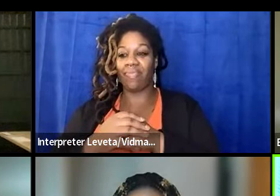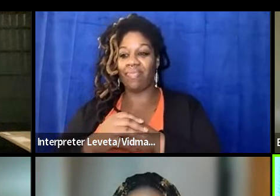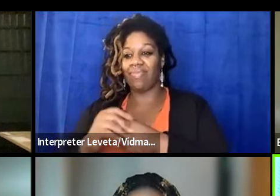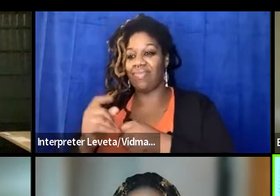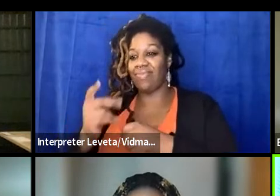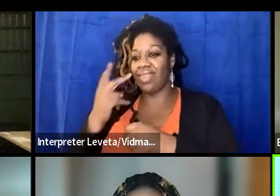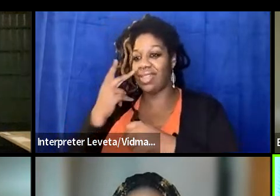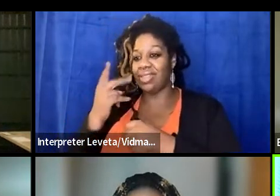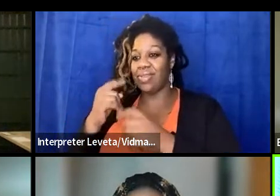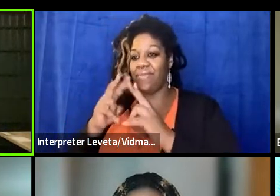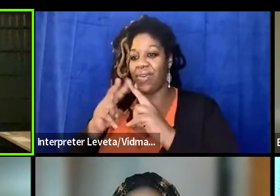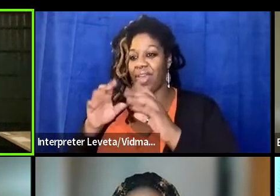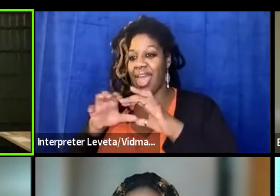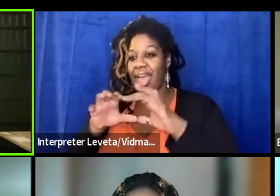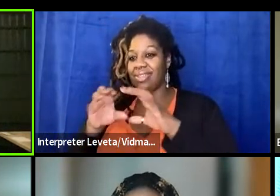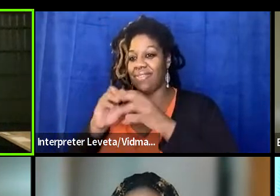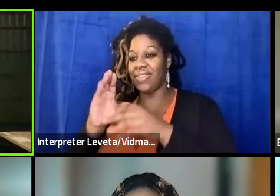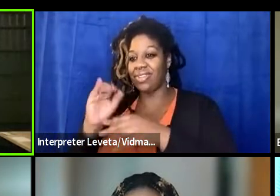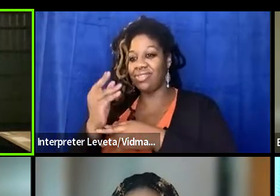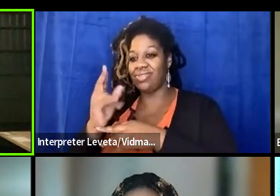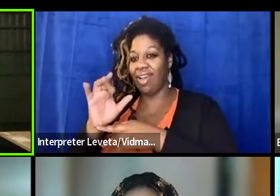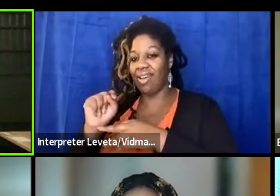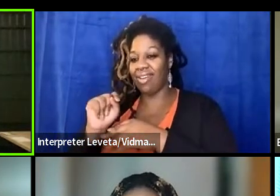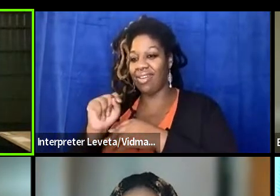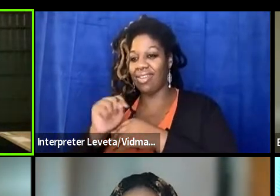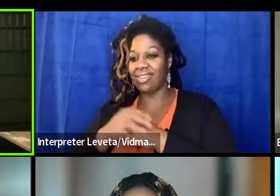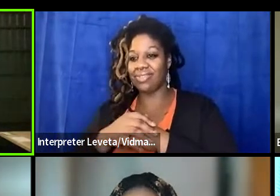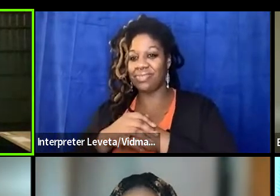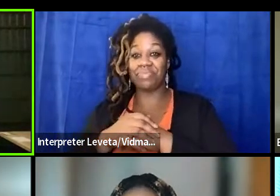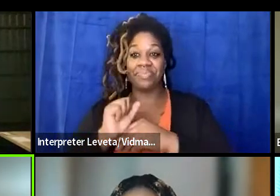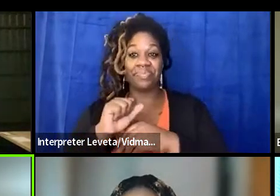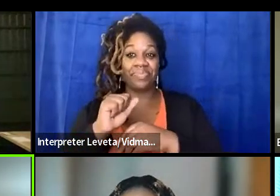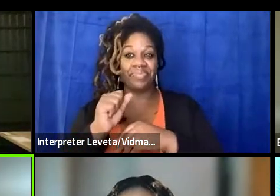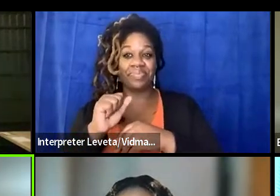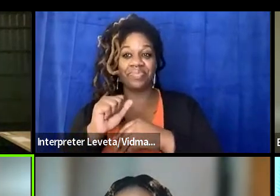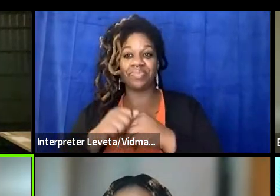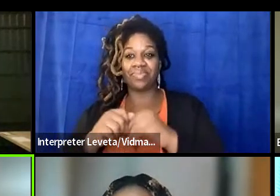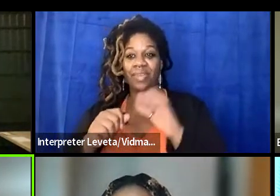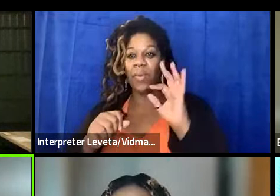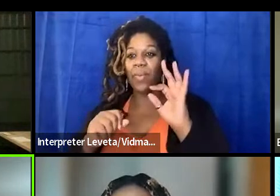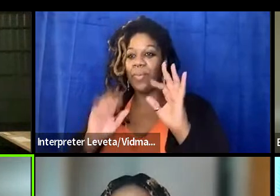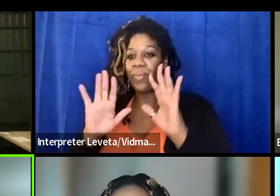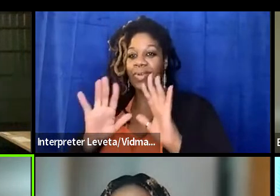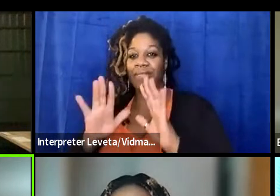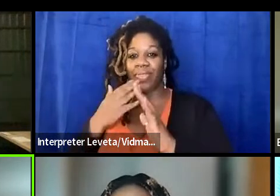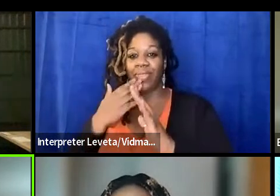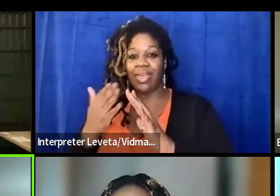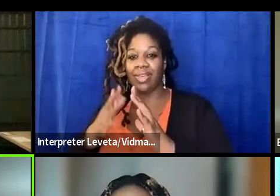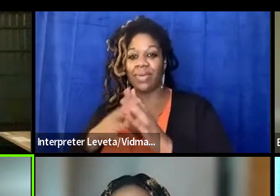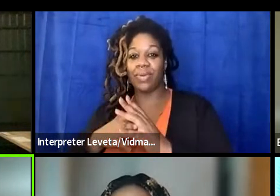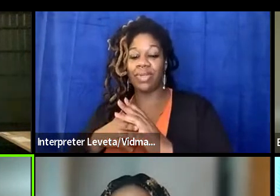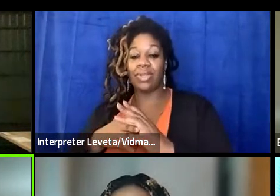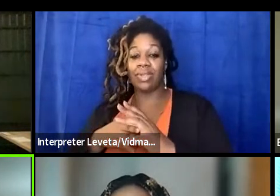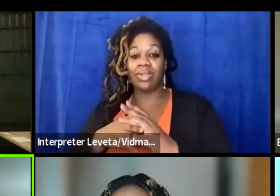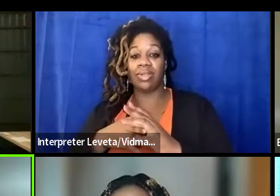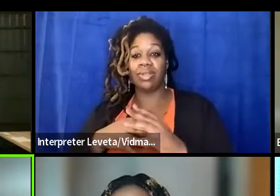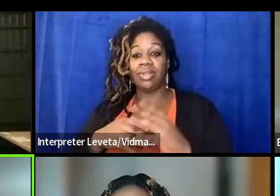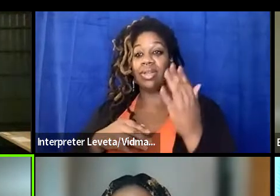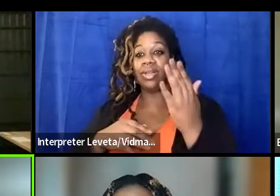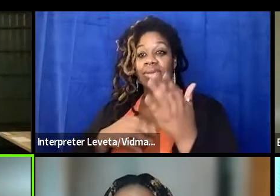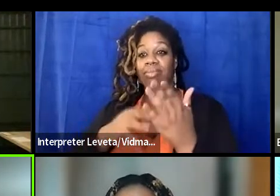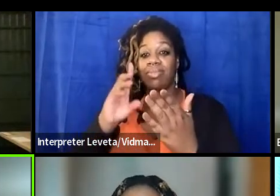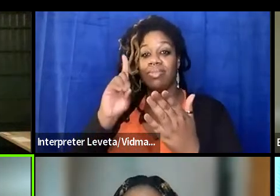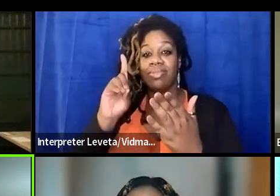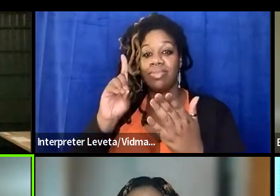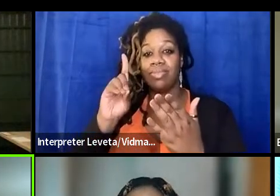educator in me. Wonderful, thank you. Yes, Dakri. Yes. So yeah, when I started